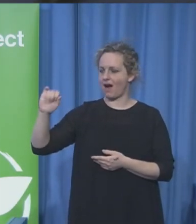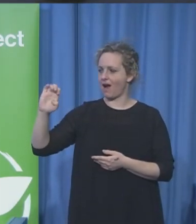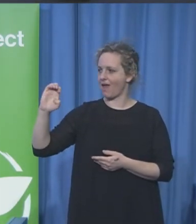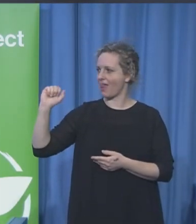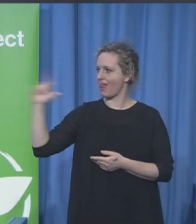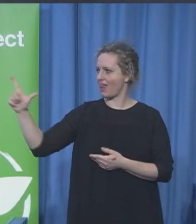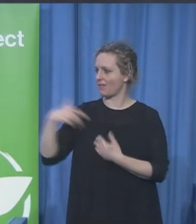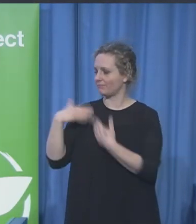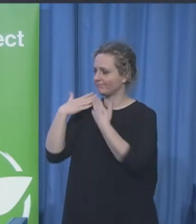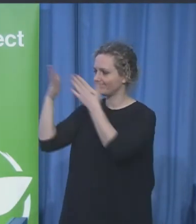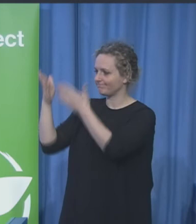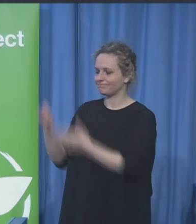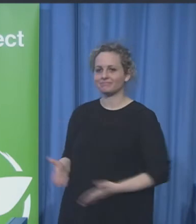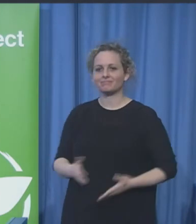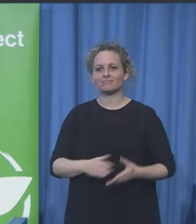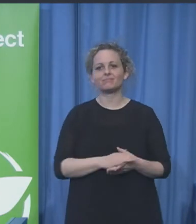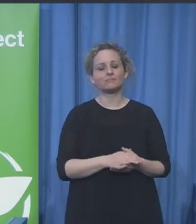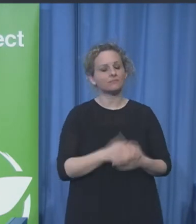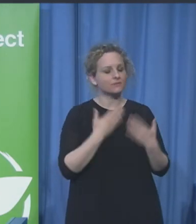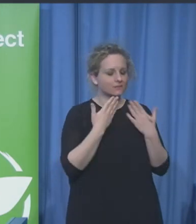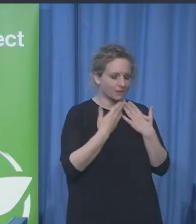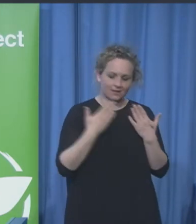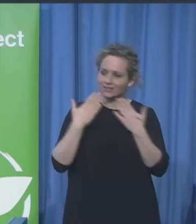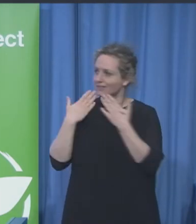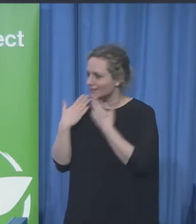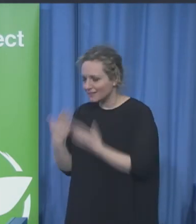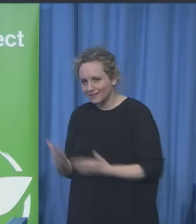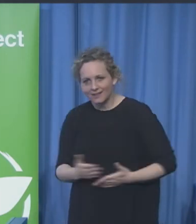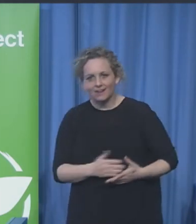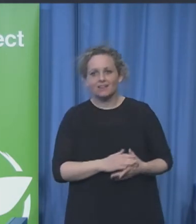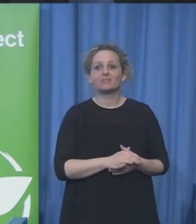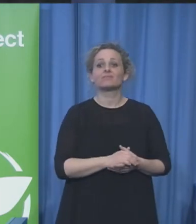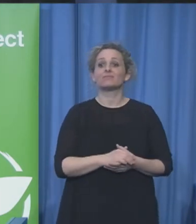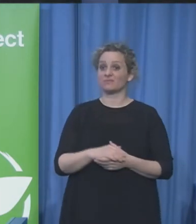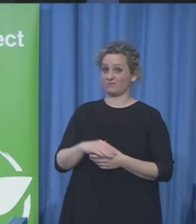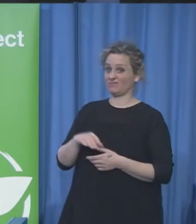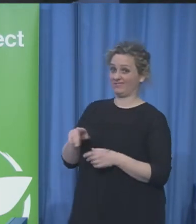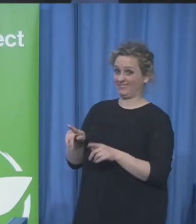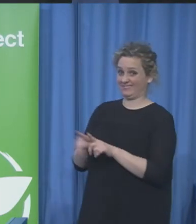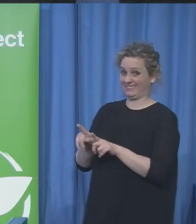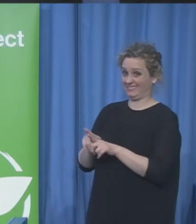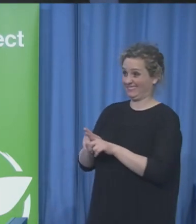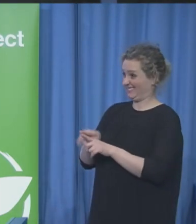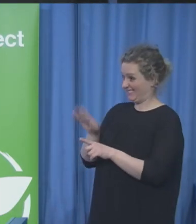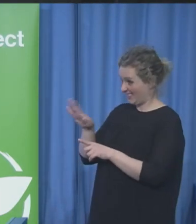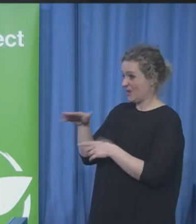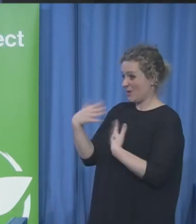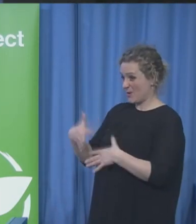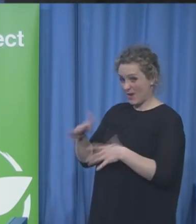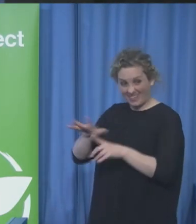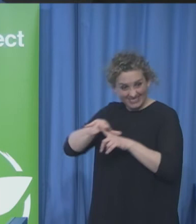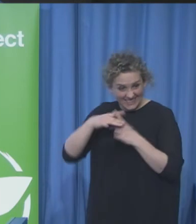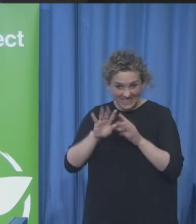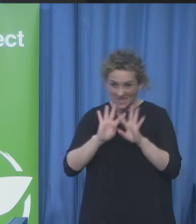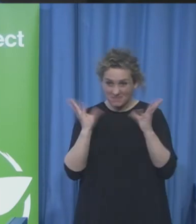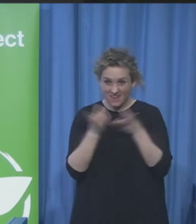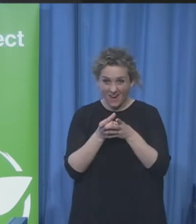much. Please give him and the whole team another big applause. Thank you.